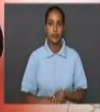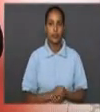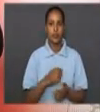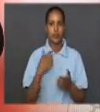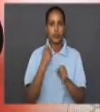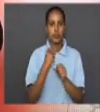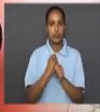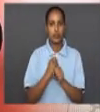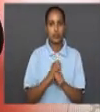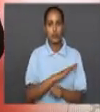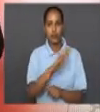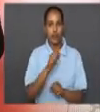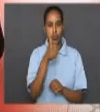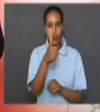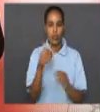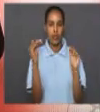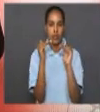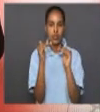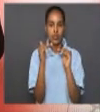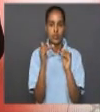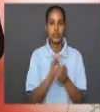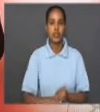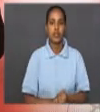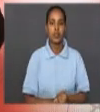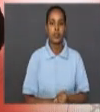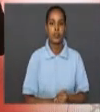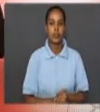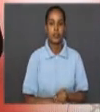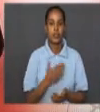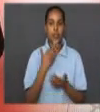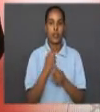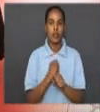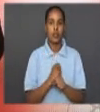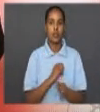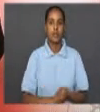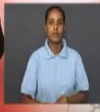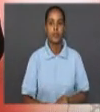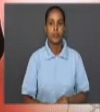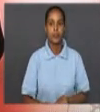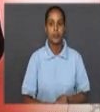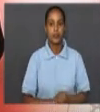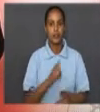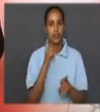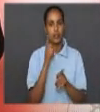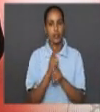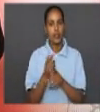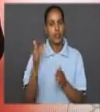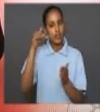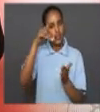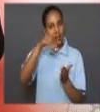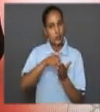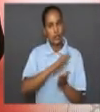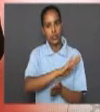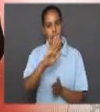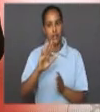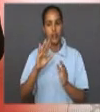Do these match up with your own equations, students? Great work. Be sure to double check with